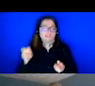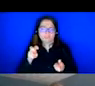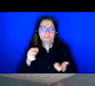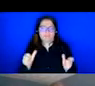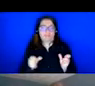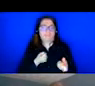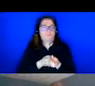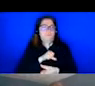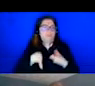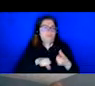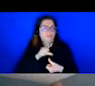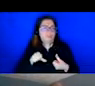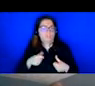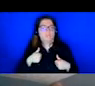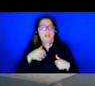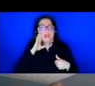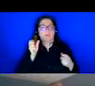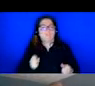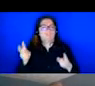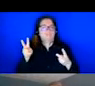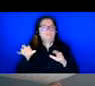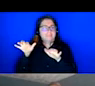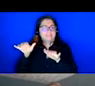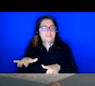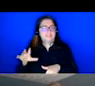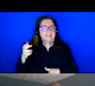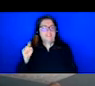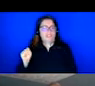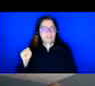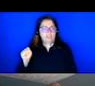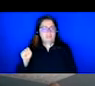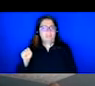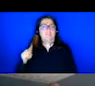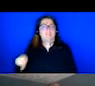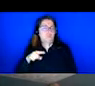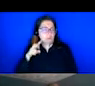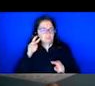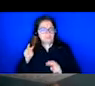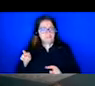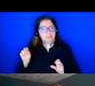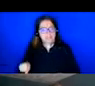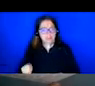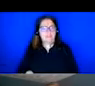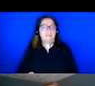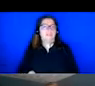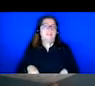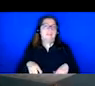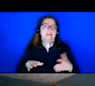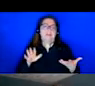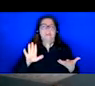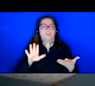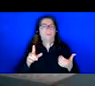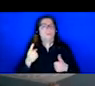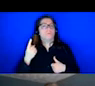that. So I'm going to put these questions in the chat just so everyone has that as well. But, I'd love, share your 1